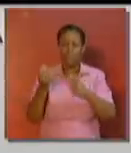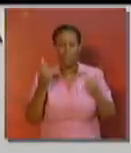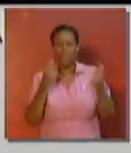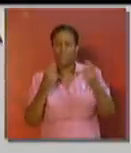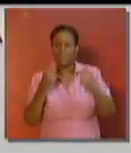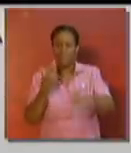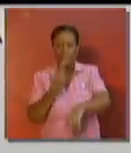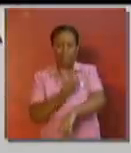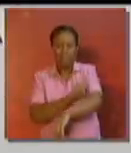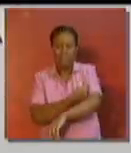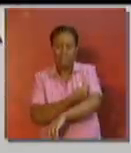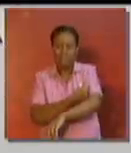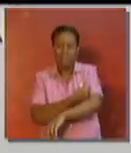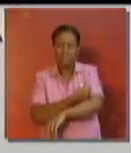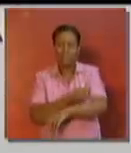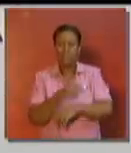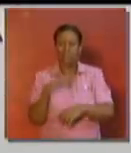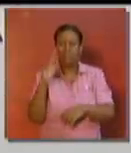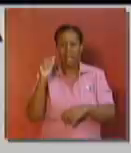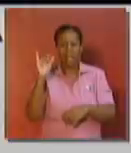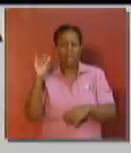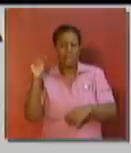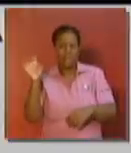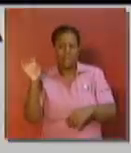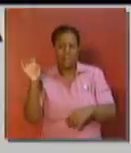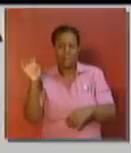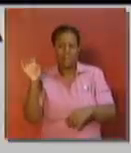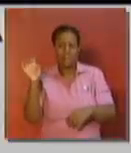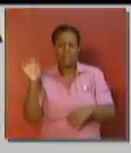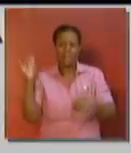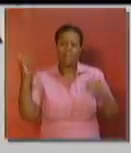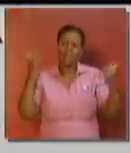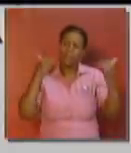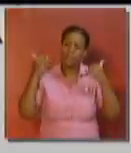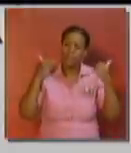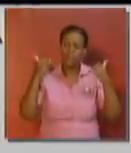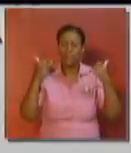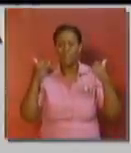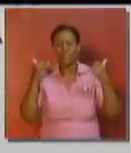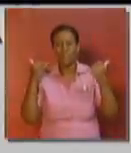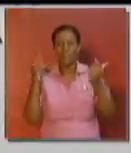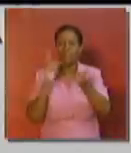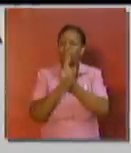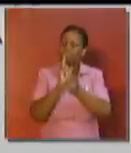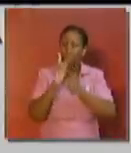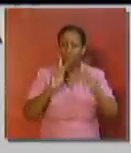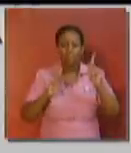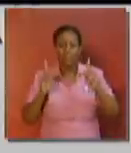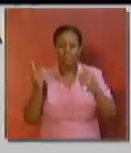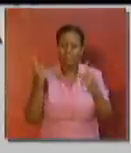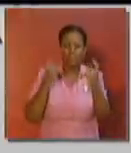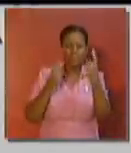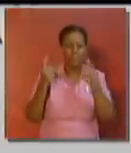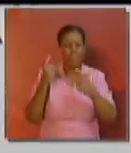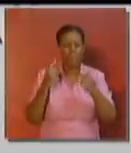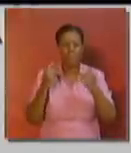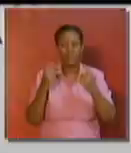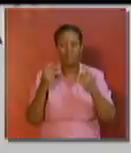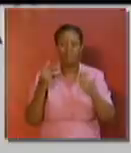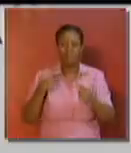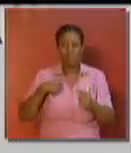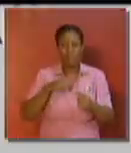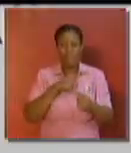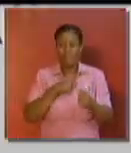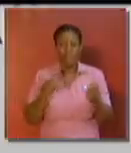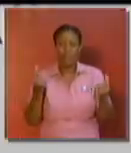media, telephone calls, and just day-to-day interactions with the public. So we have brought Dr. Sirjusingh on the